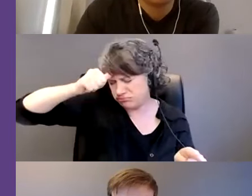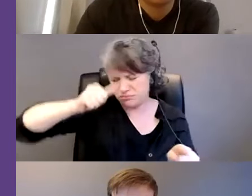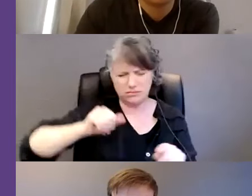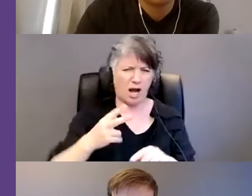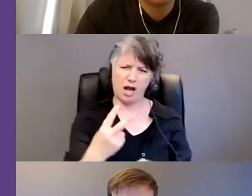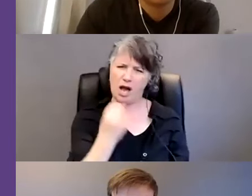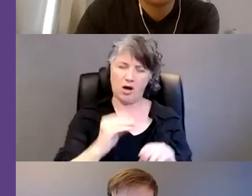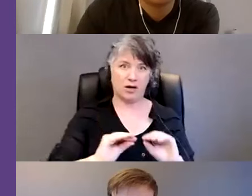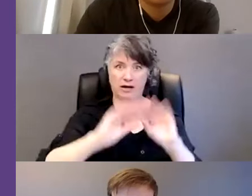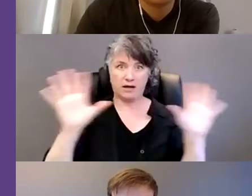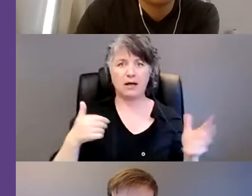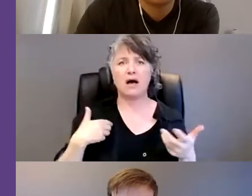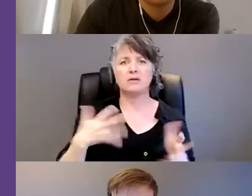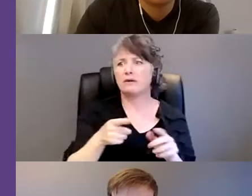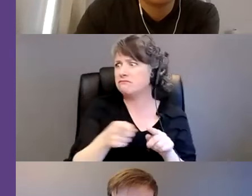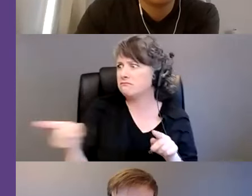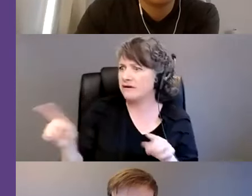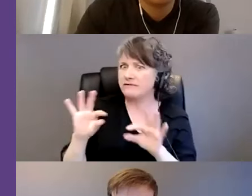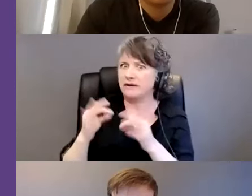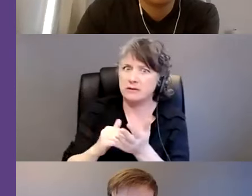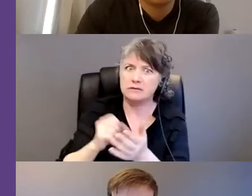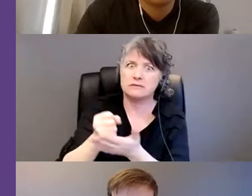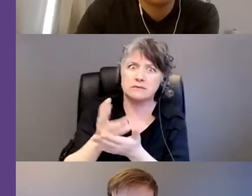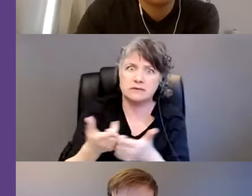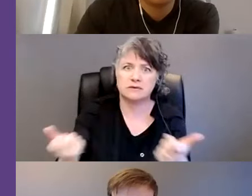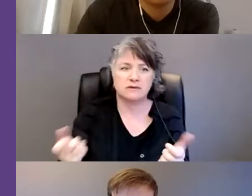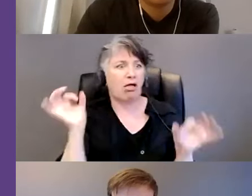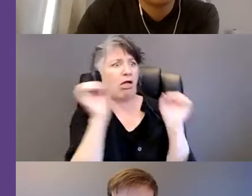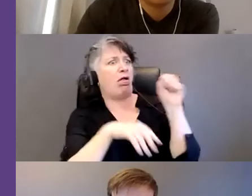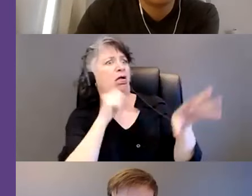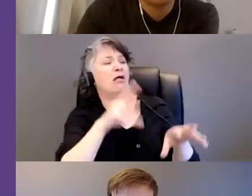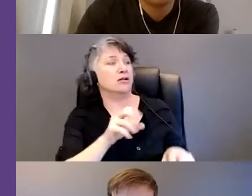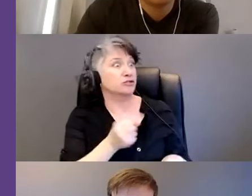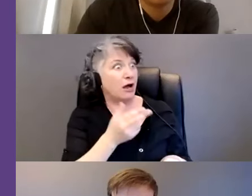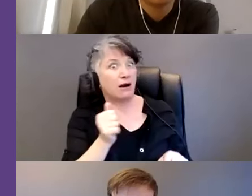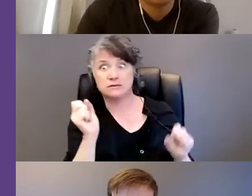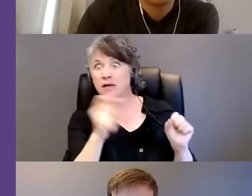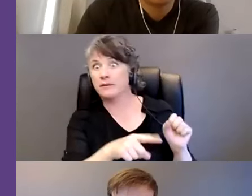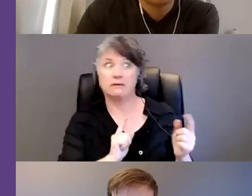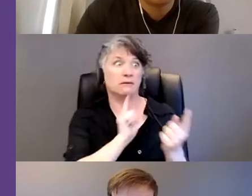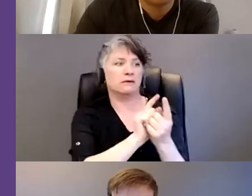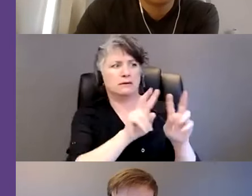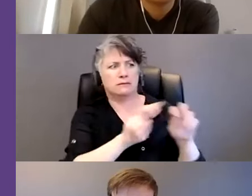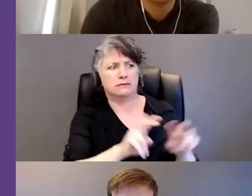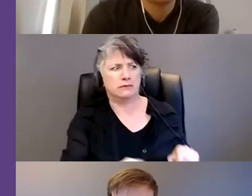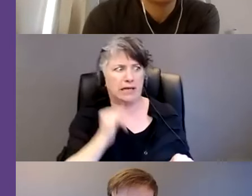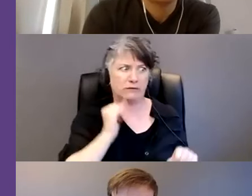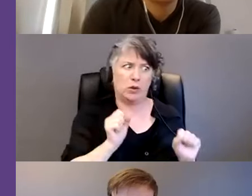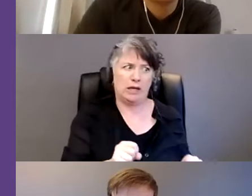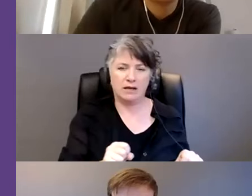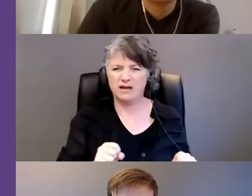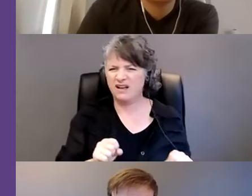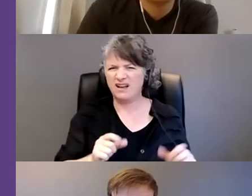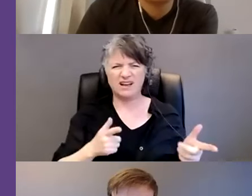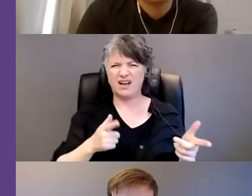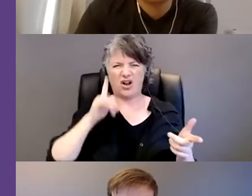the doctor, the social worker, everybody telling them about, hey, Shauna's coming to see if you're capable, because you're immediately setting them